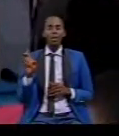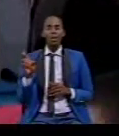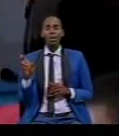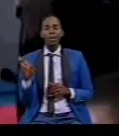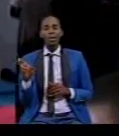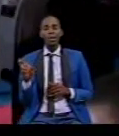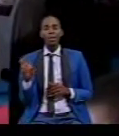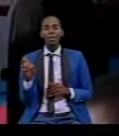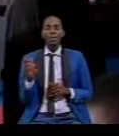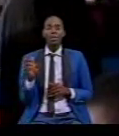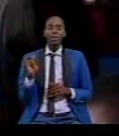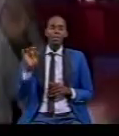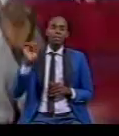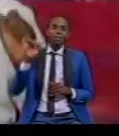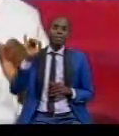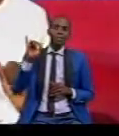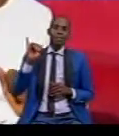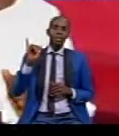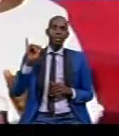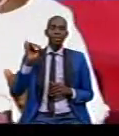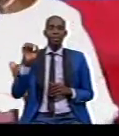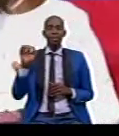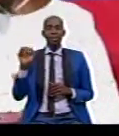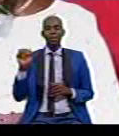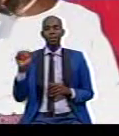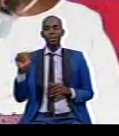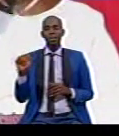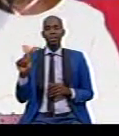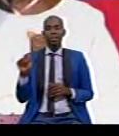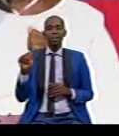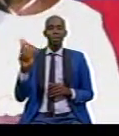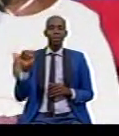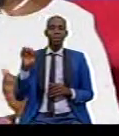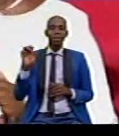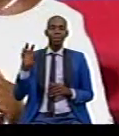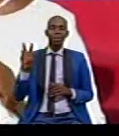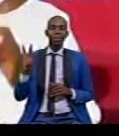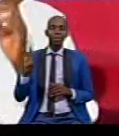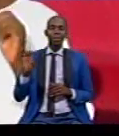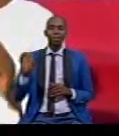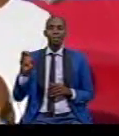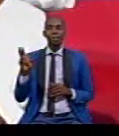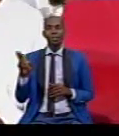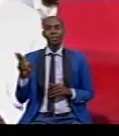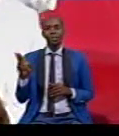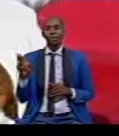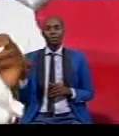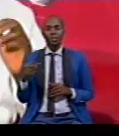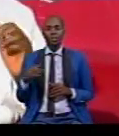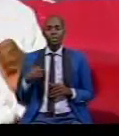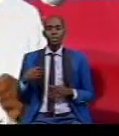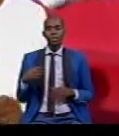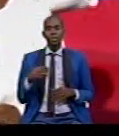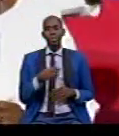able. To overcome and every challenge you face in